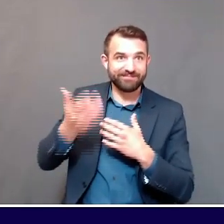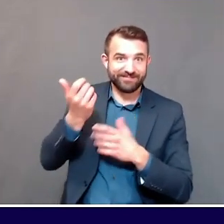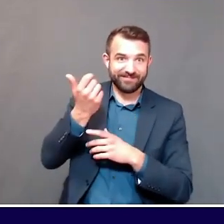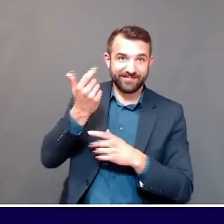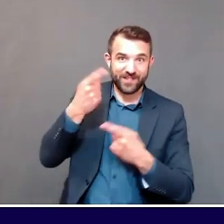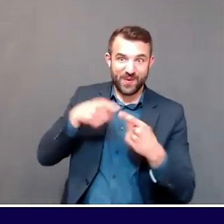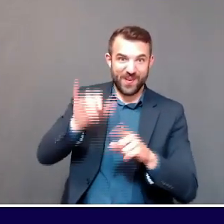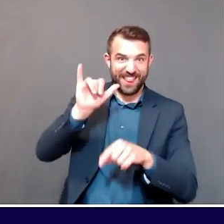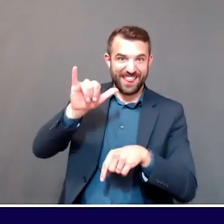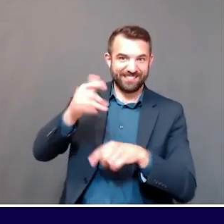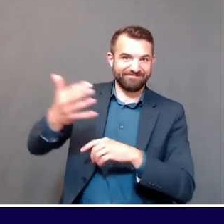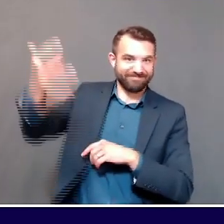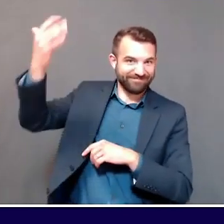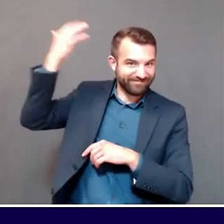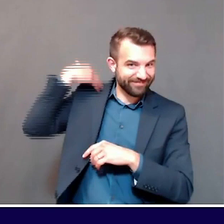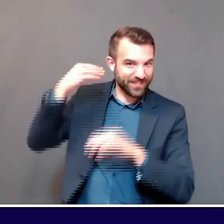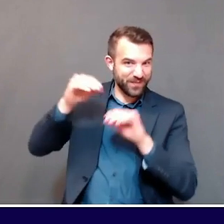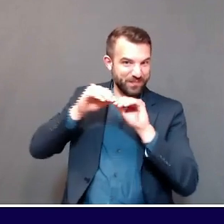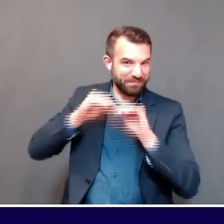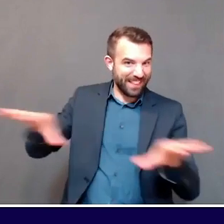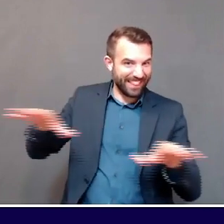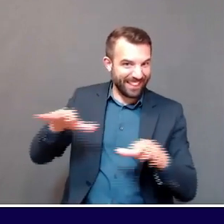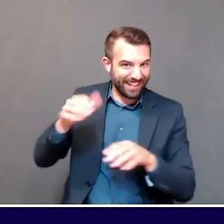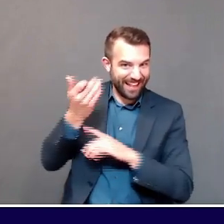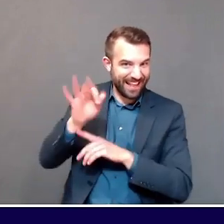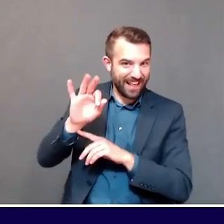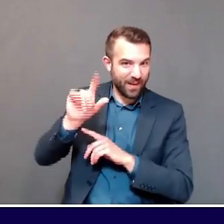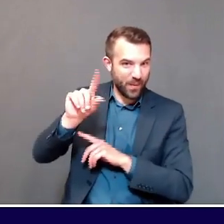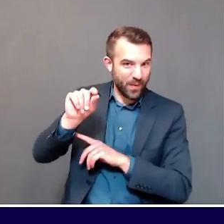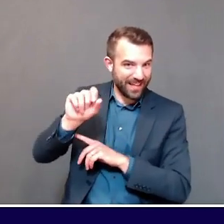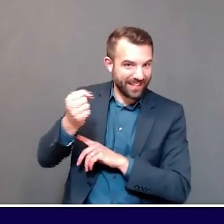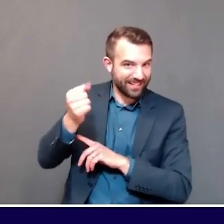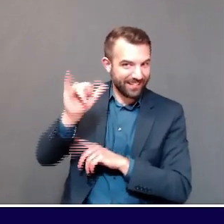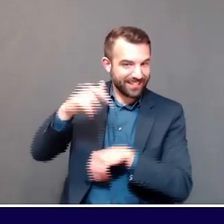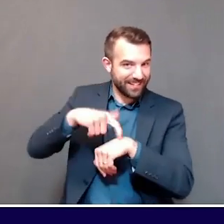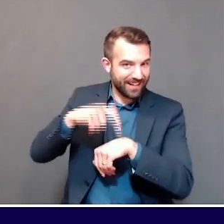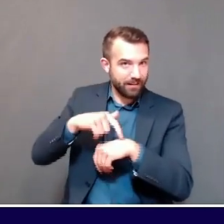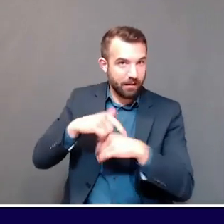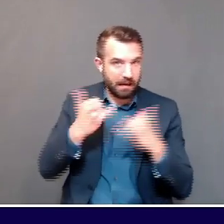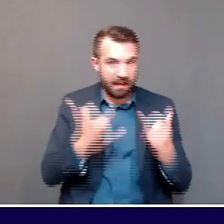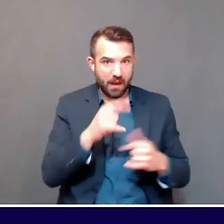of 1920, or during that global pandemic.